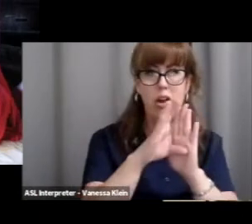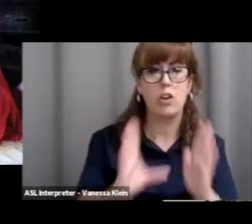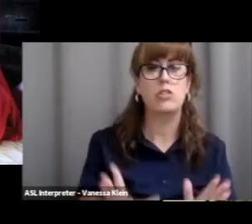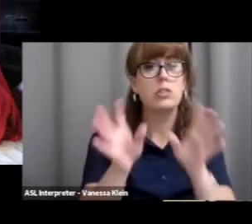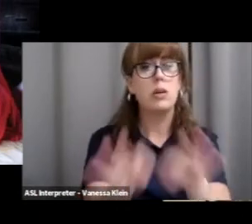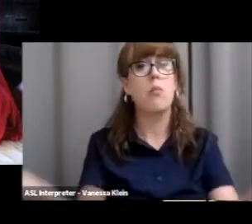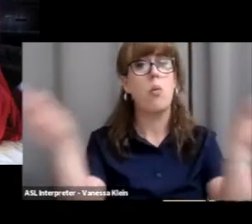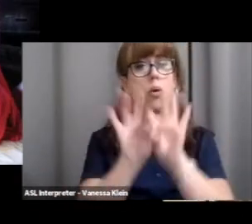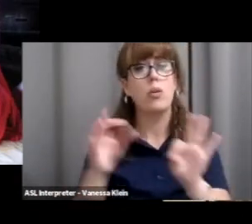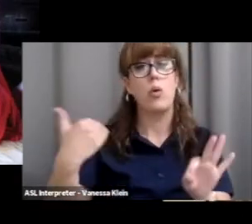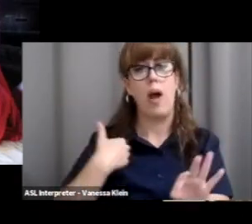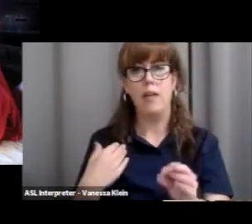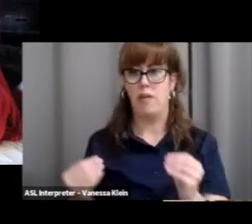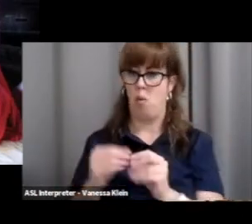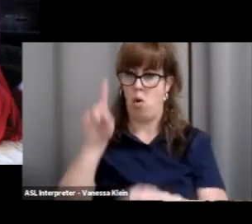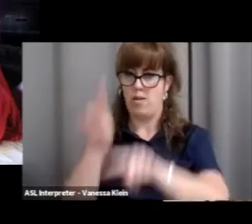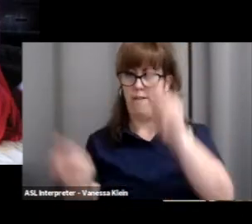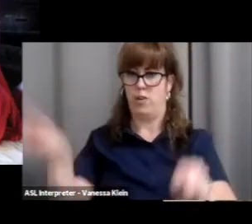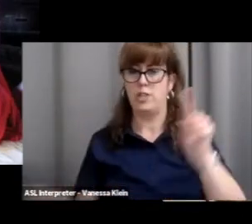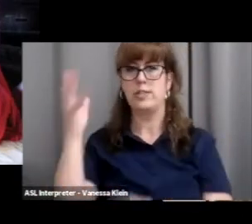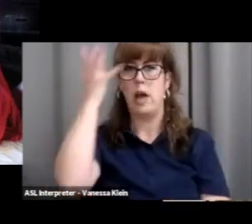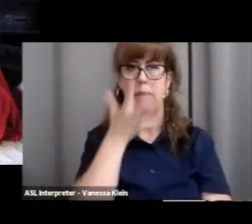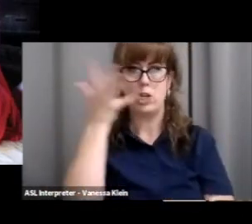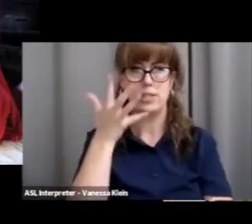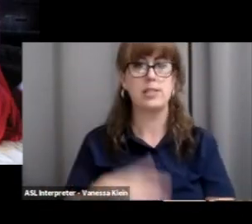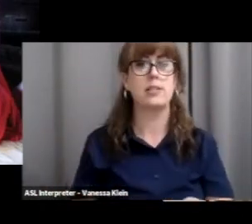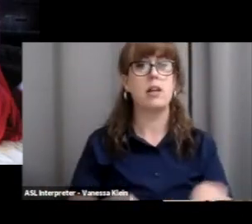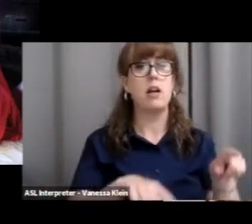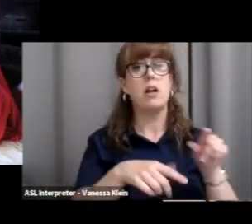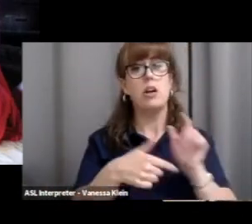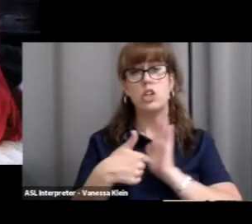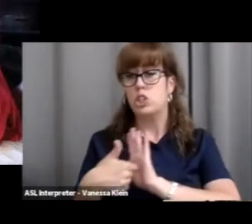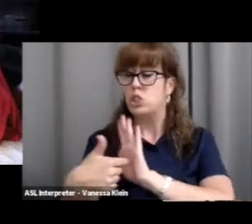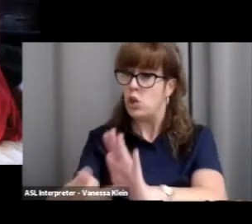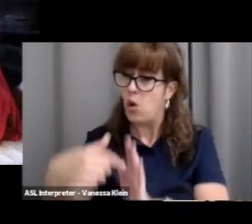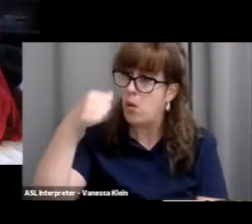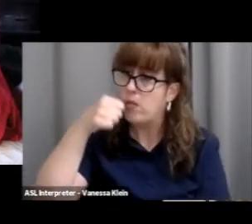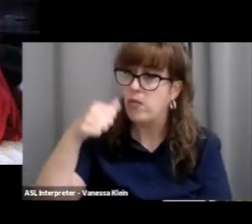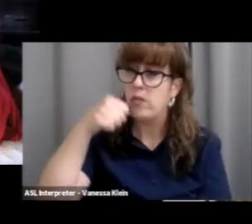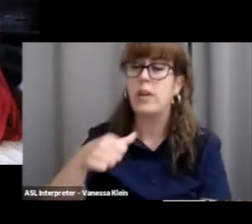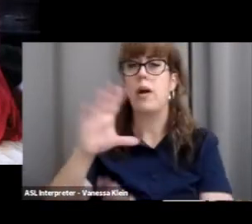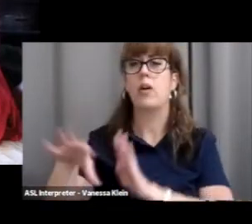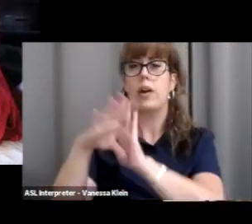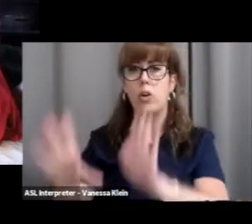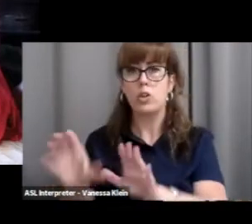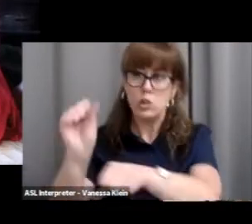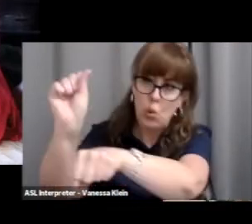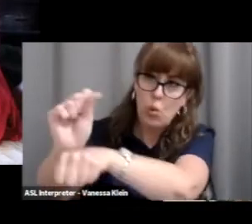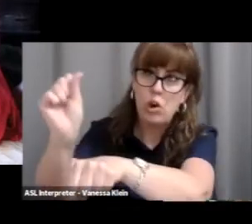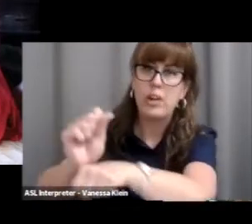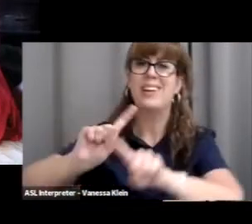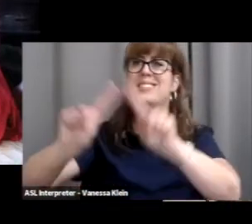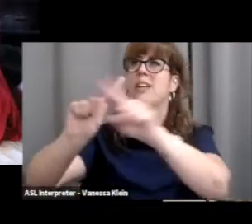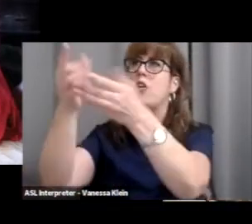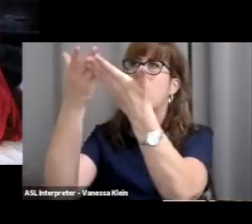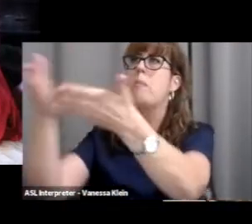more diversity there. And also just showing female characters in public roles and more male characters in